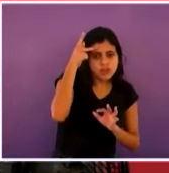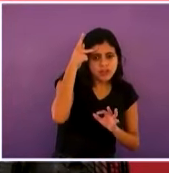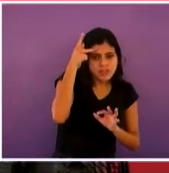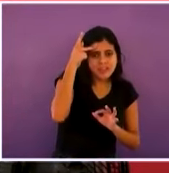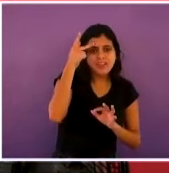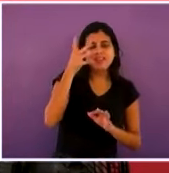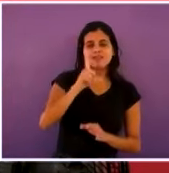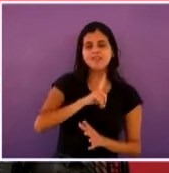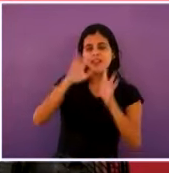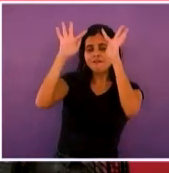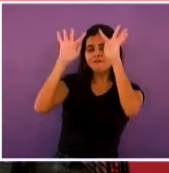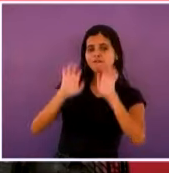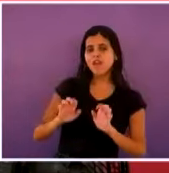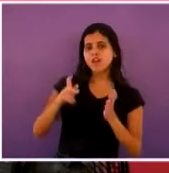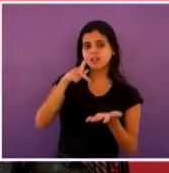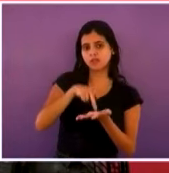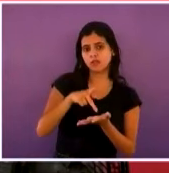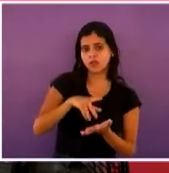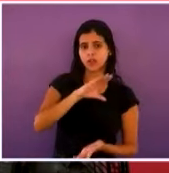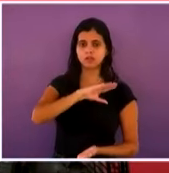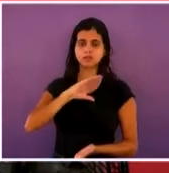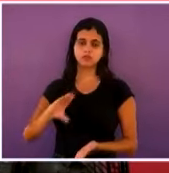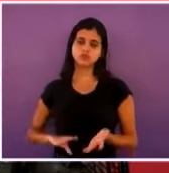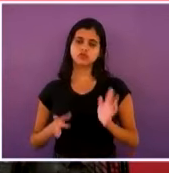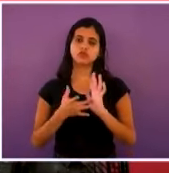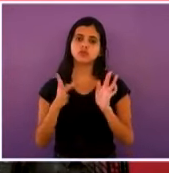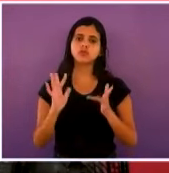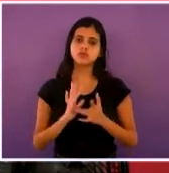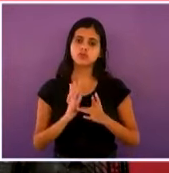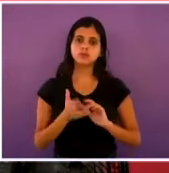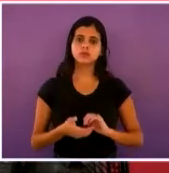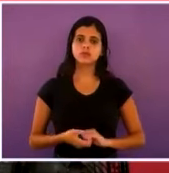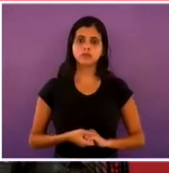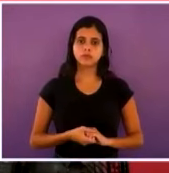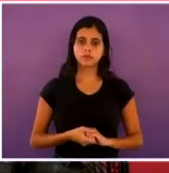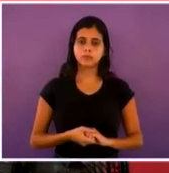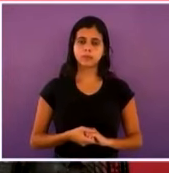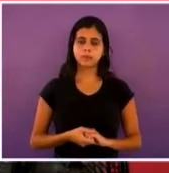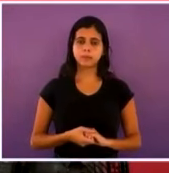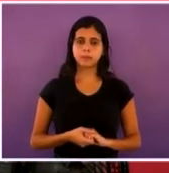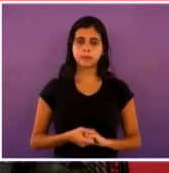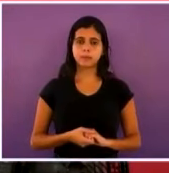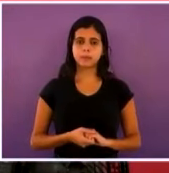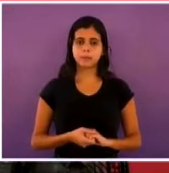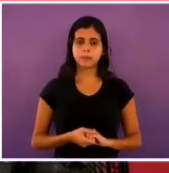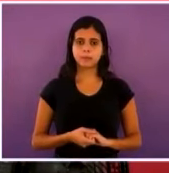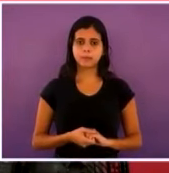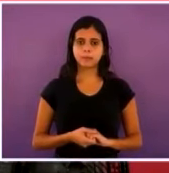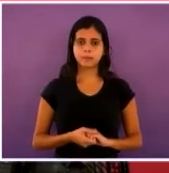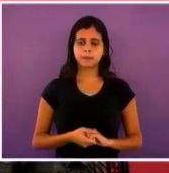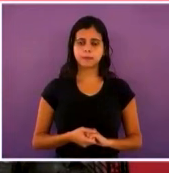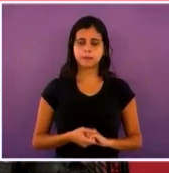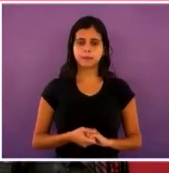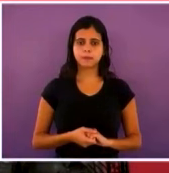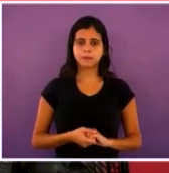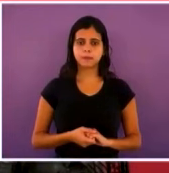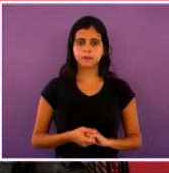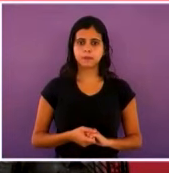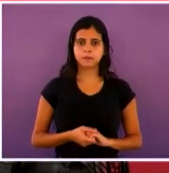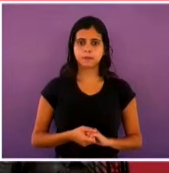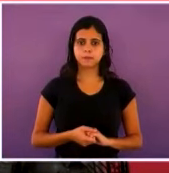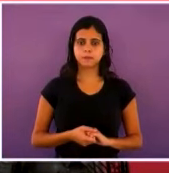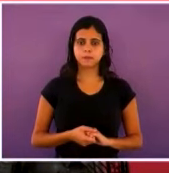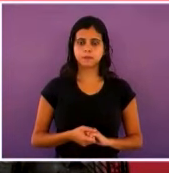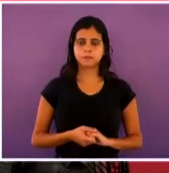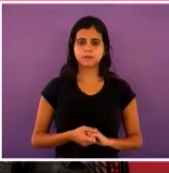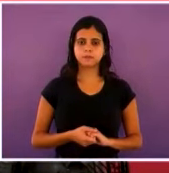em Cristo. So our desire for Christian unity should be nurtured and